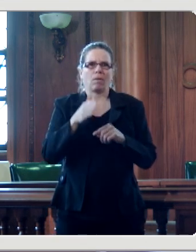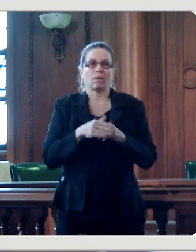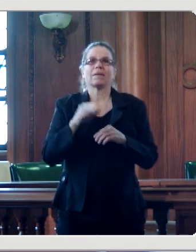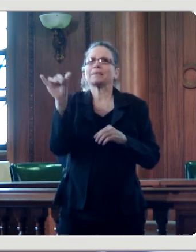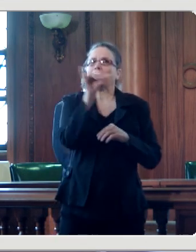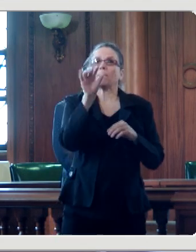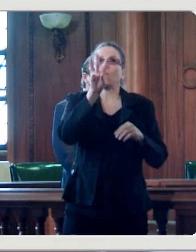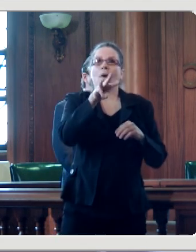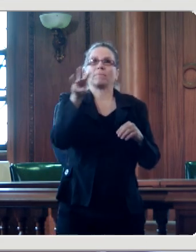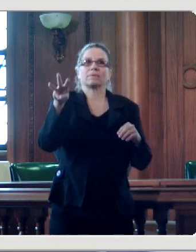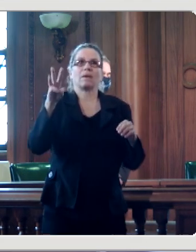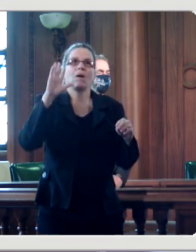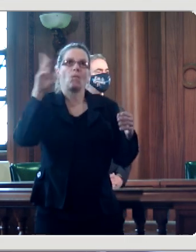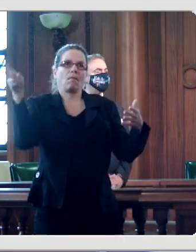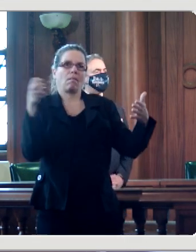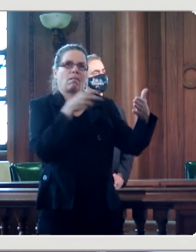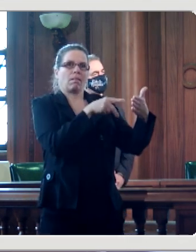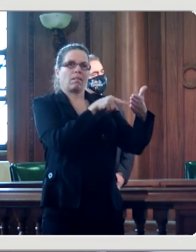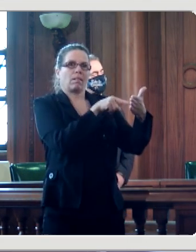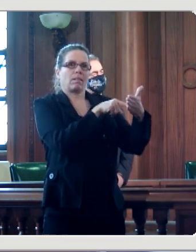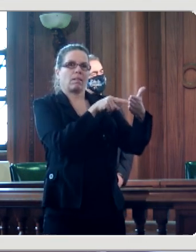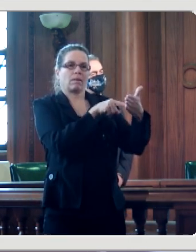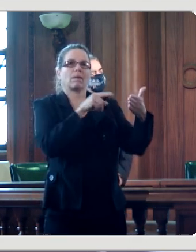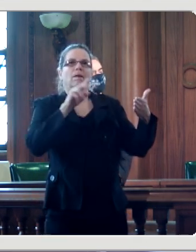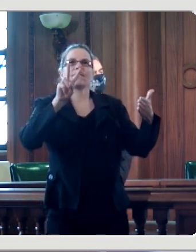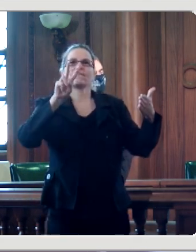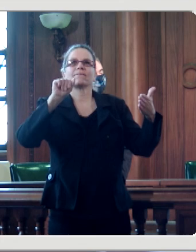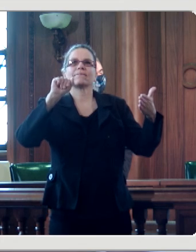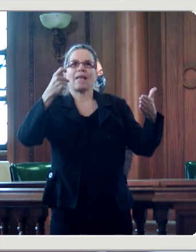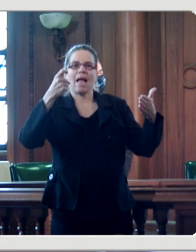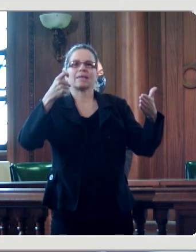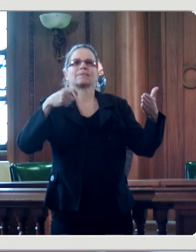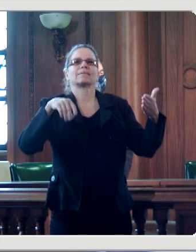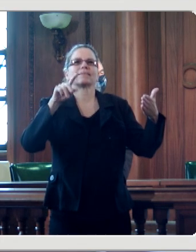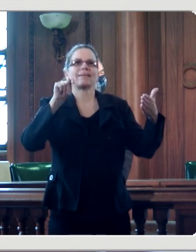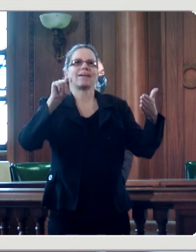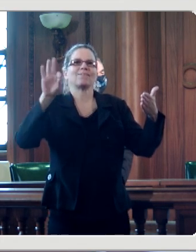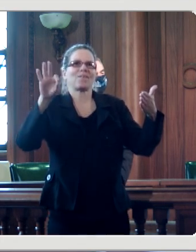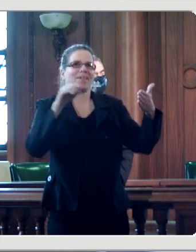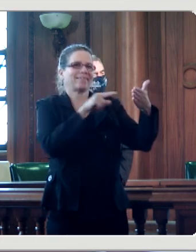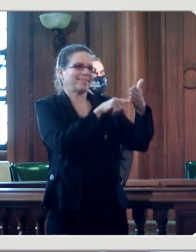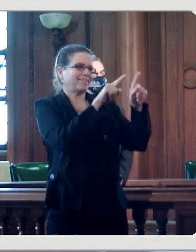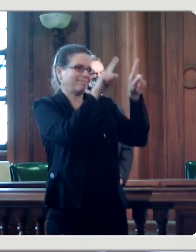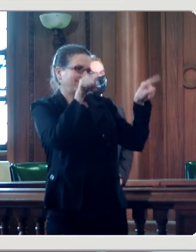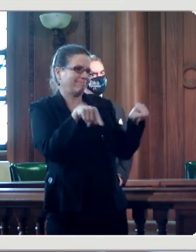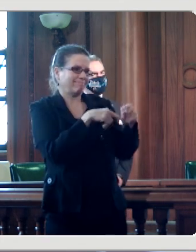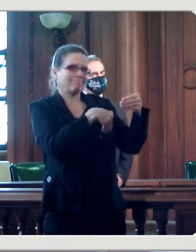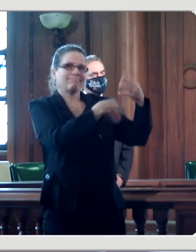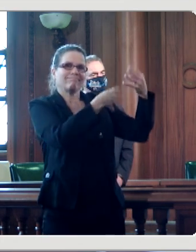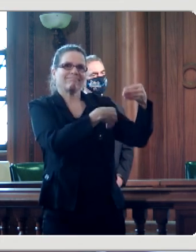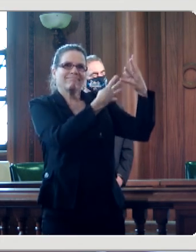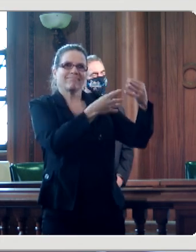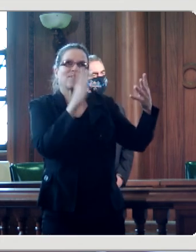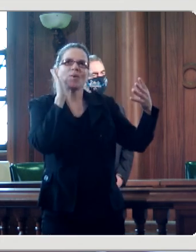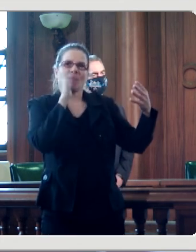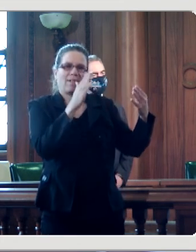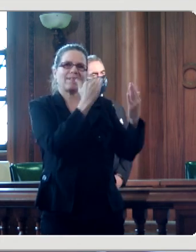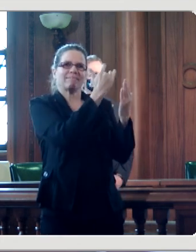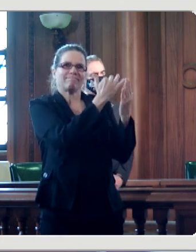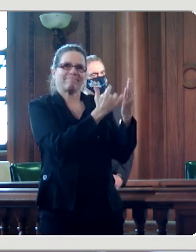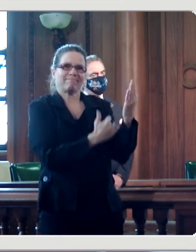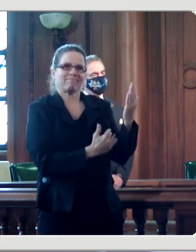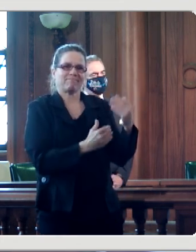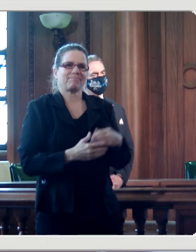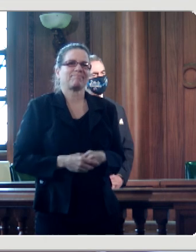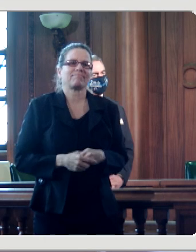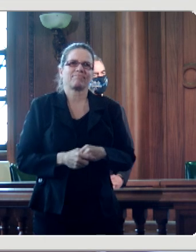There are documents that are going to be sent to the committee and we will again have that